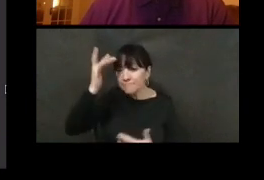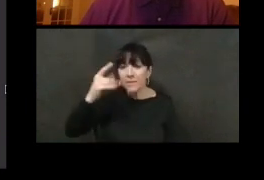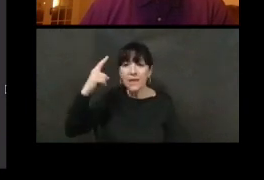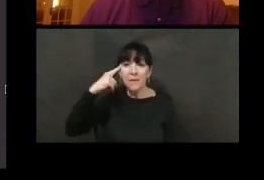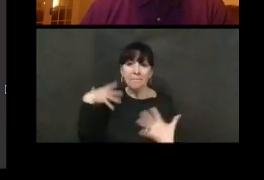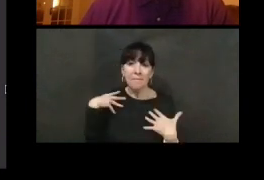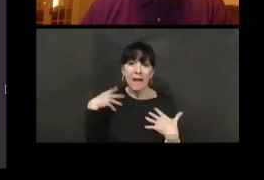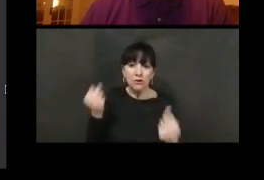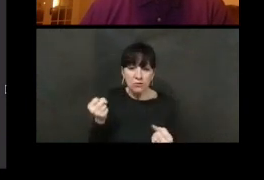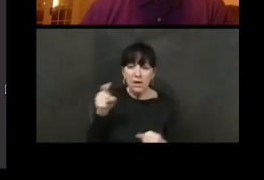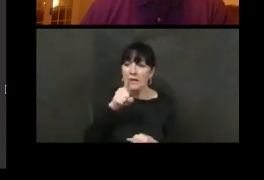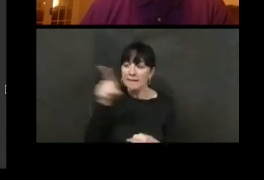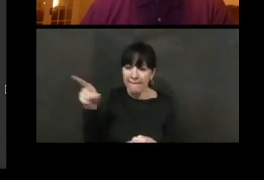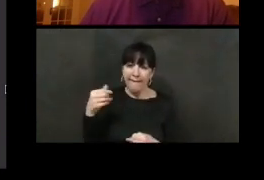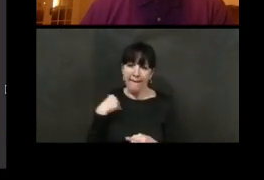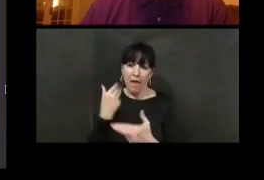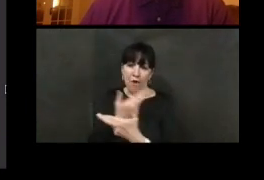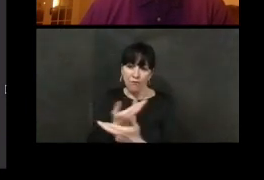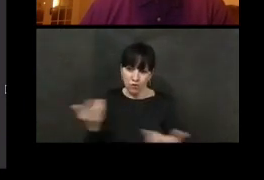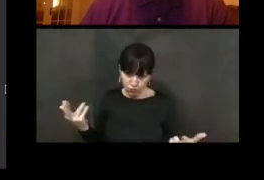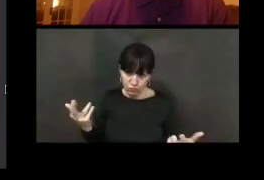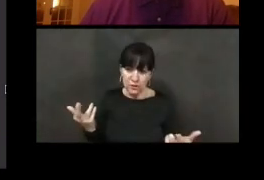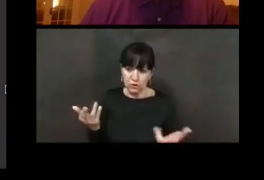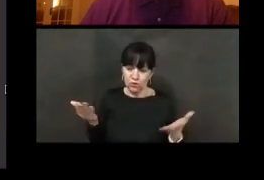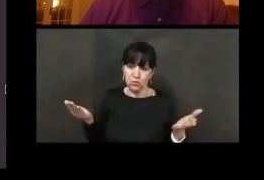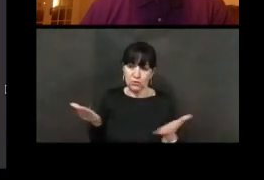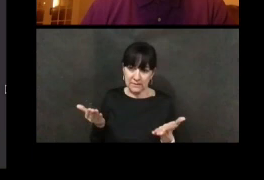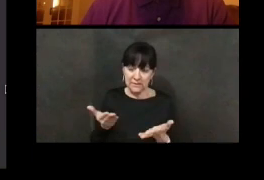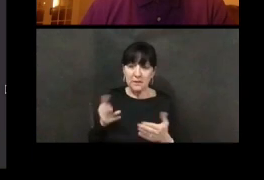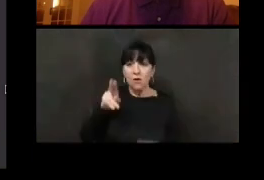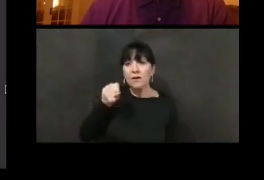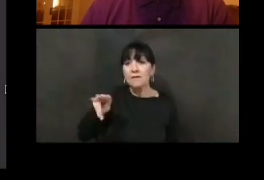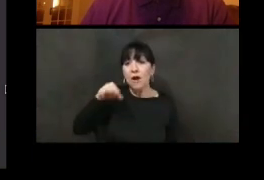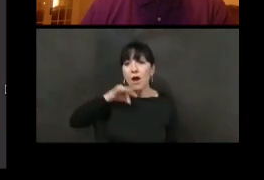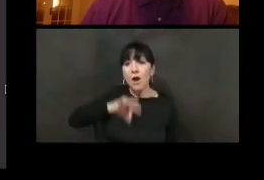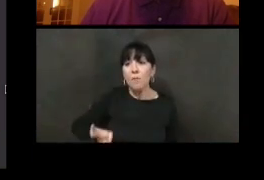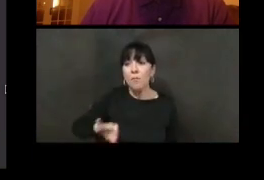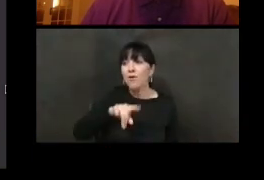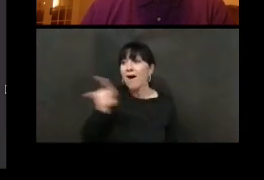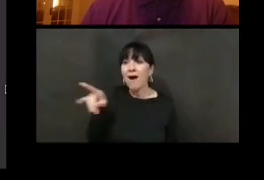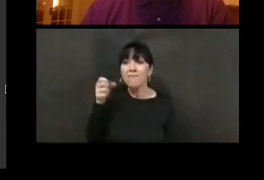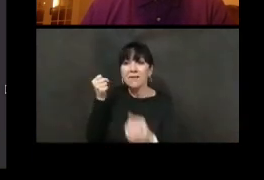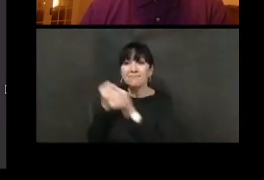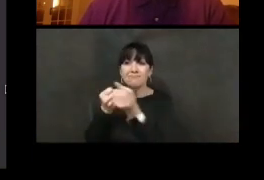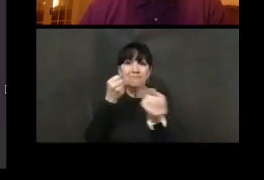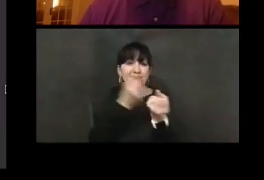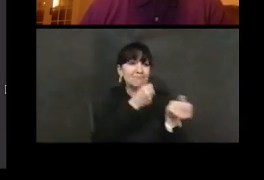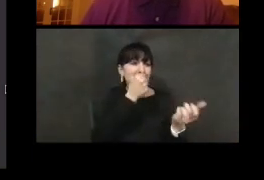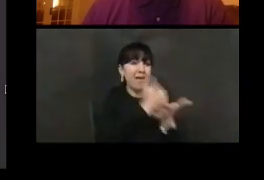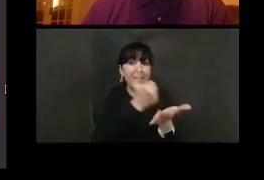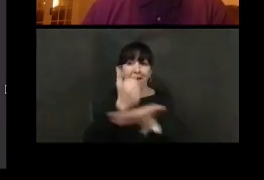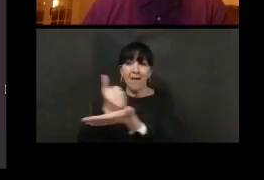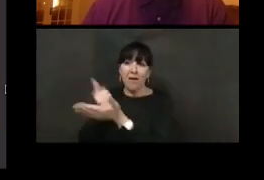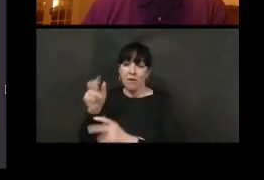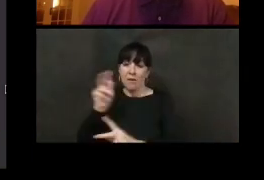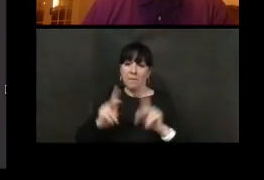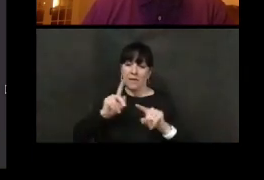of our nonprofits here in northern Newcastle County. Again, please reach out to our services,